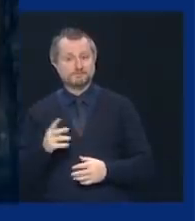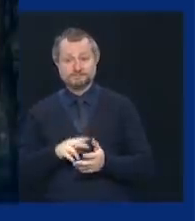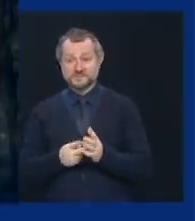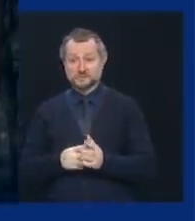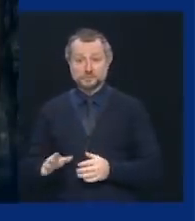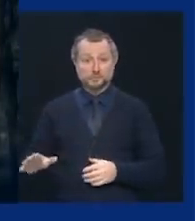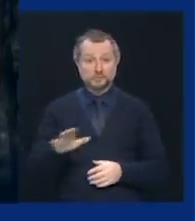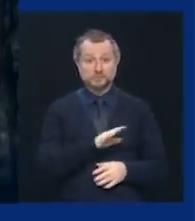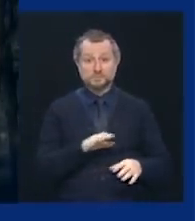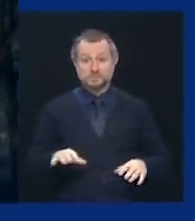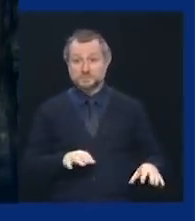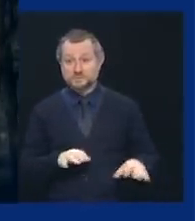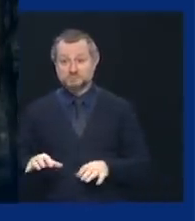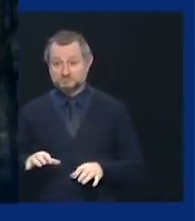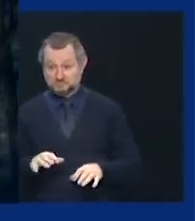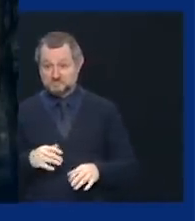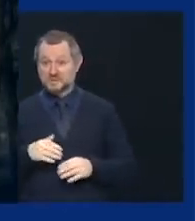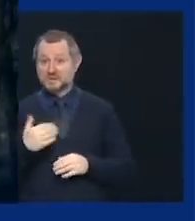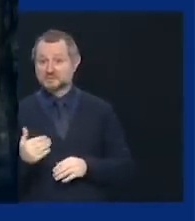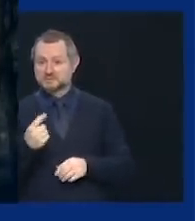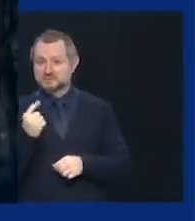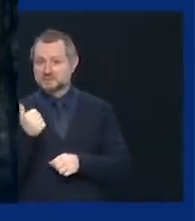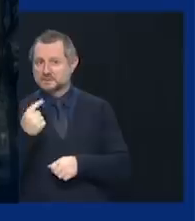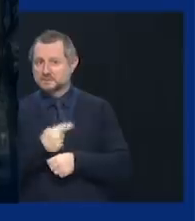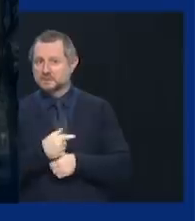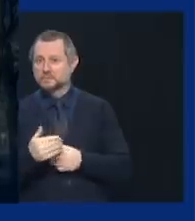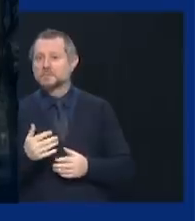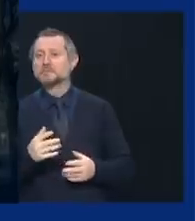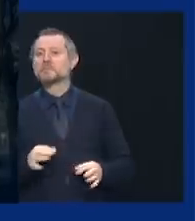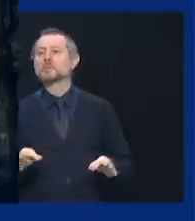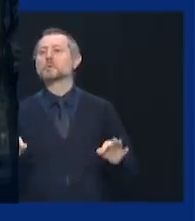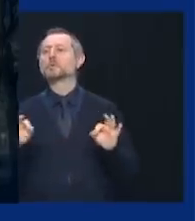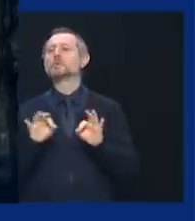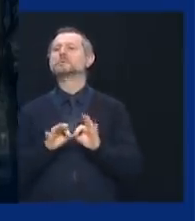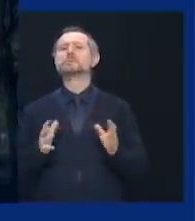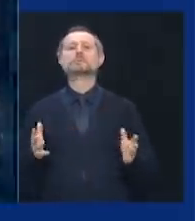is going to be key. Let's be smart. Part of being New York tough.